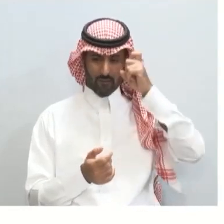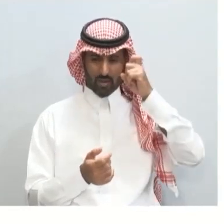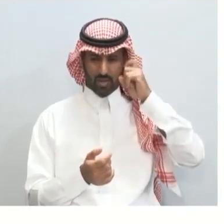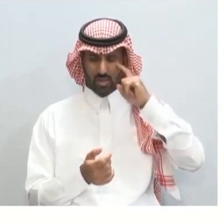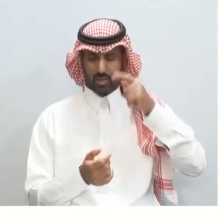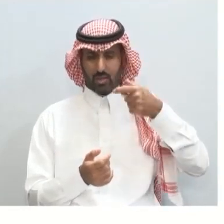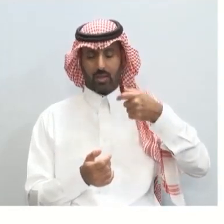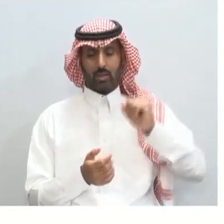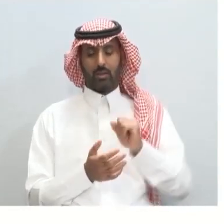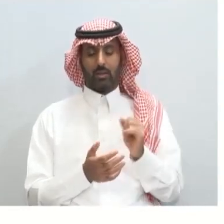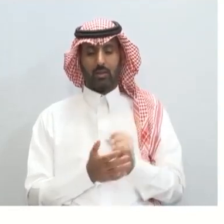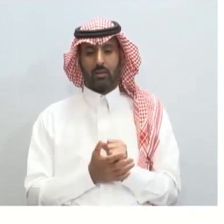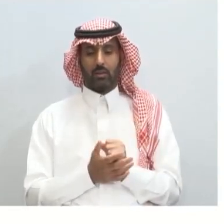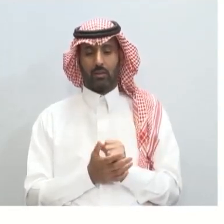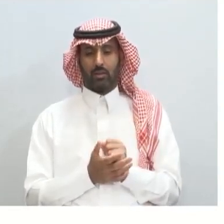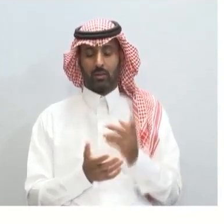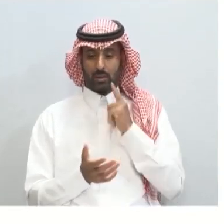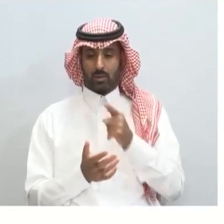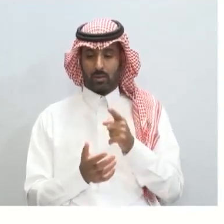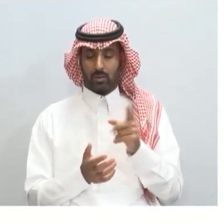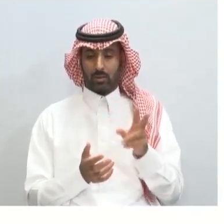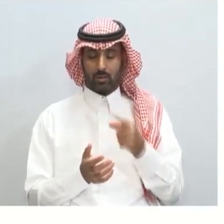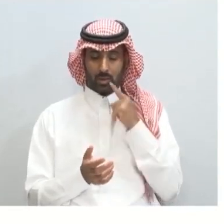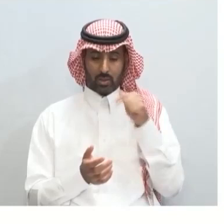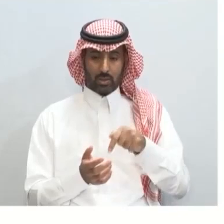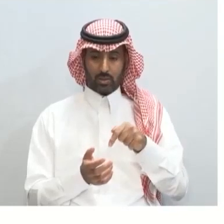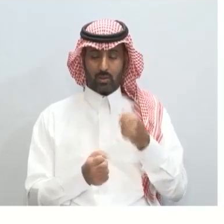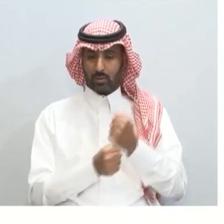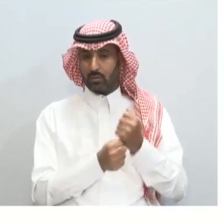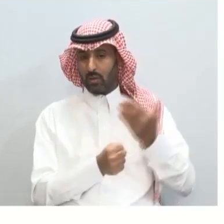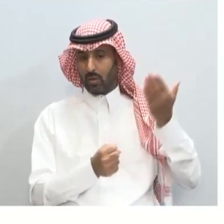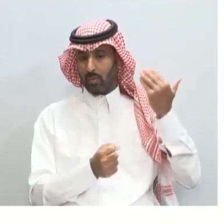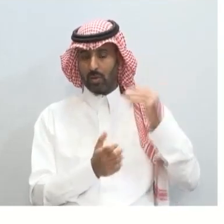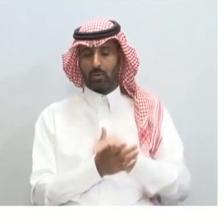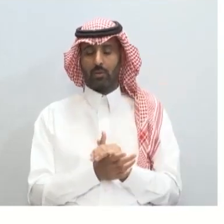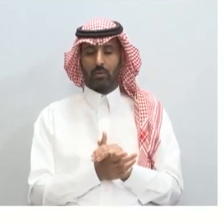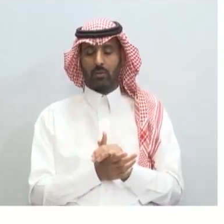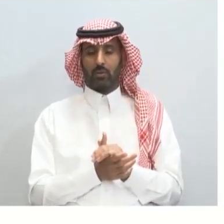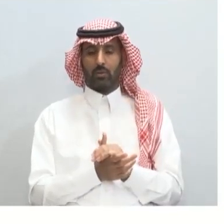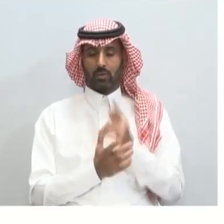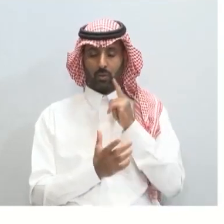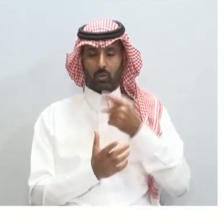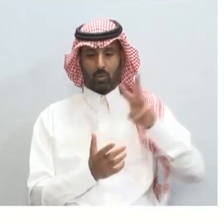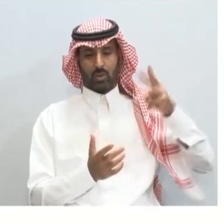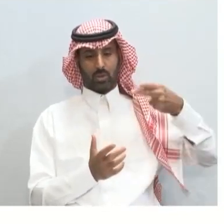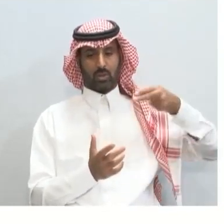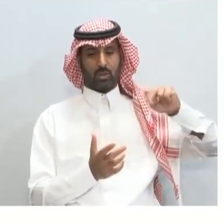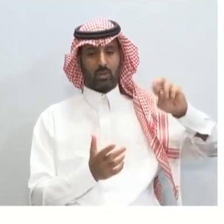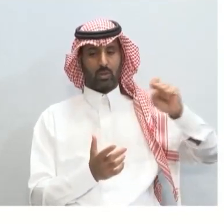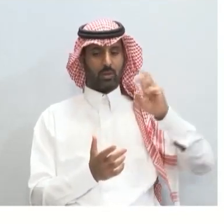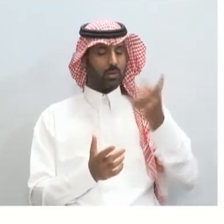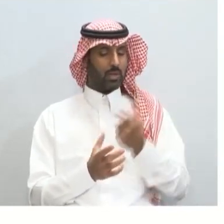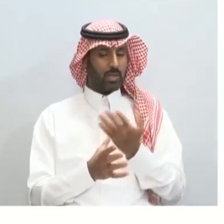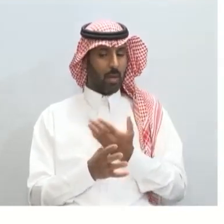past hypothetical conditionals so we have present and past when if Clause is